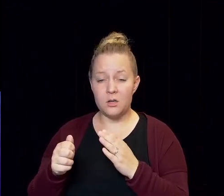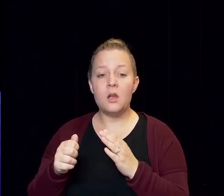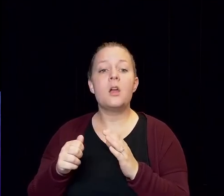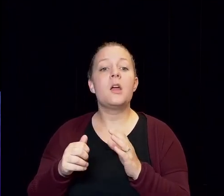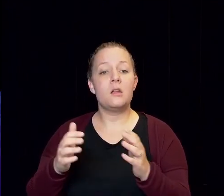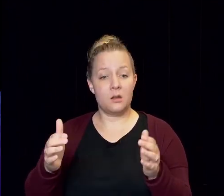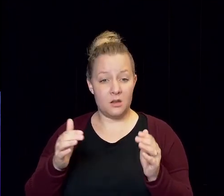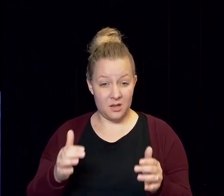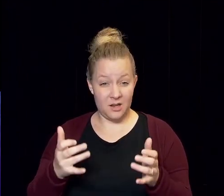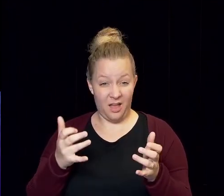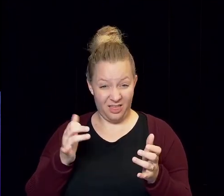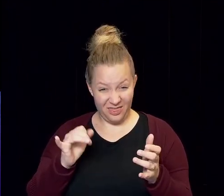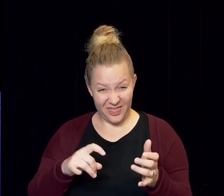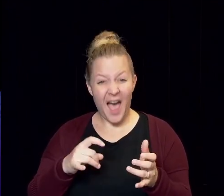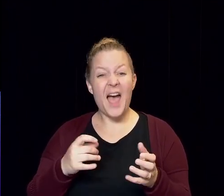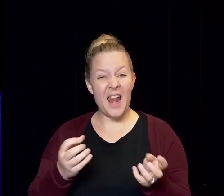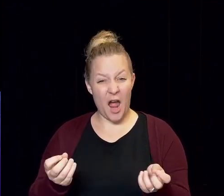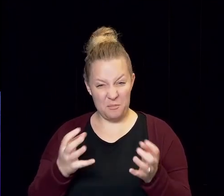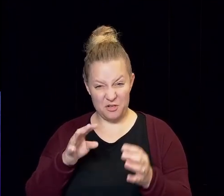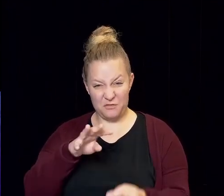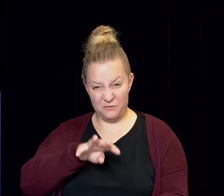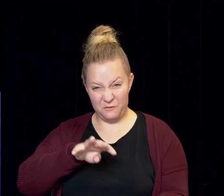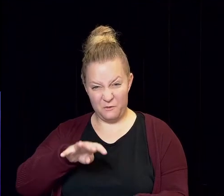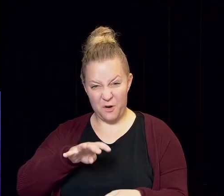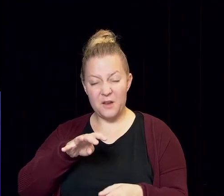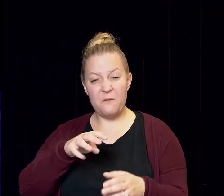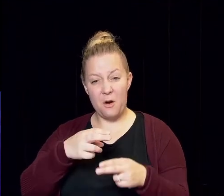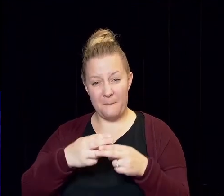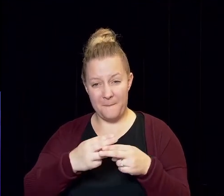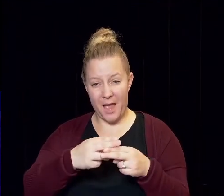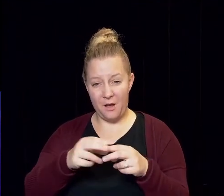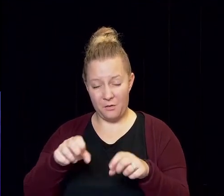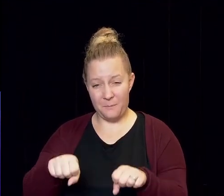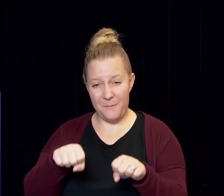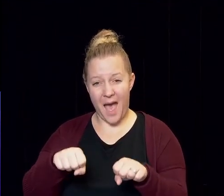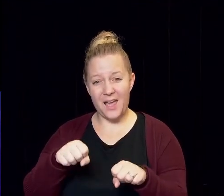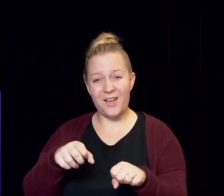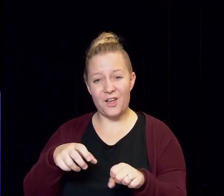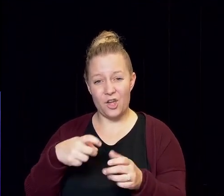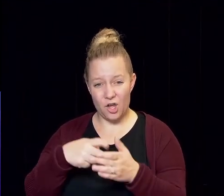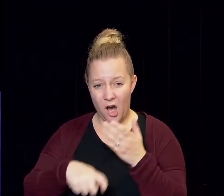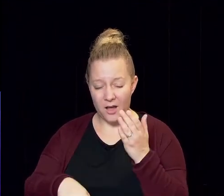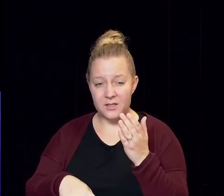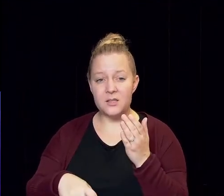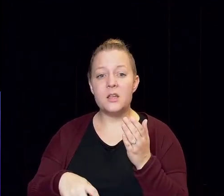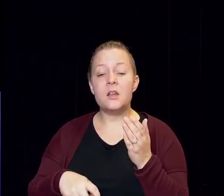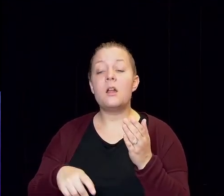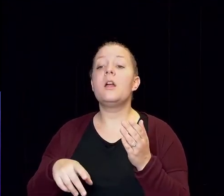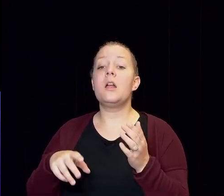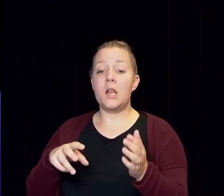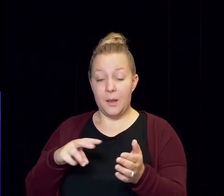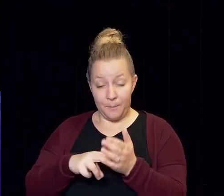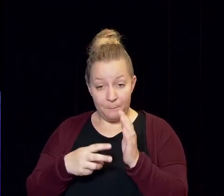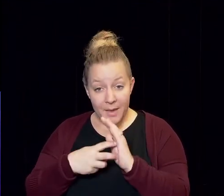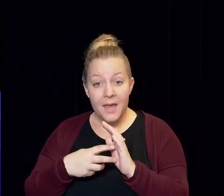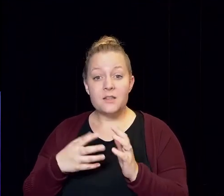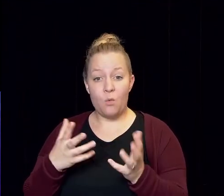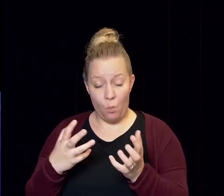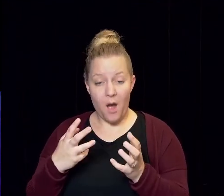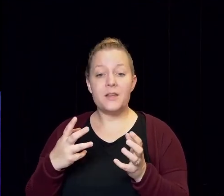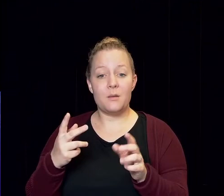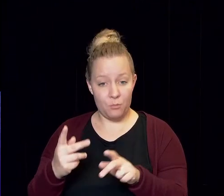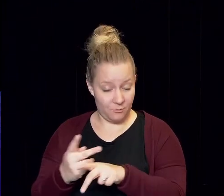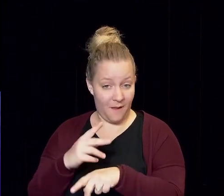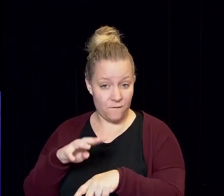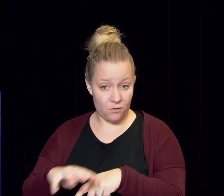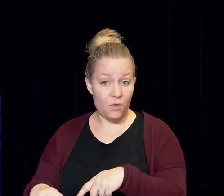bag cost? In order to find 44, you got to find the 1. So because we have to find the 1 pound, that's where I always start. I